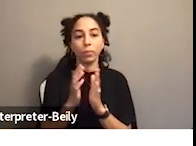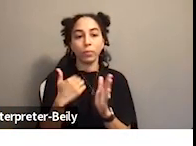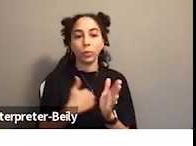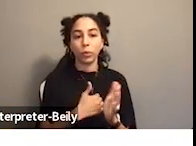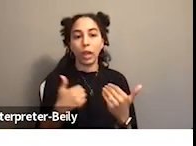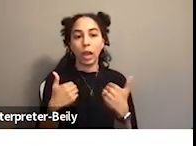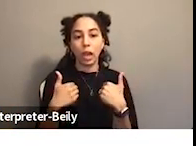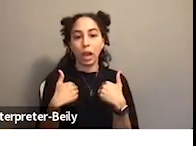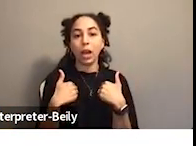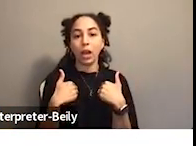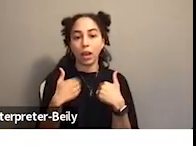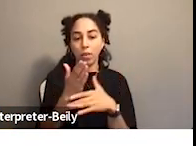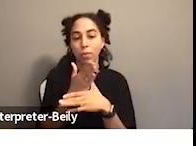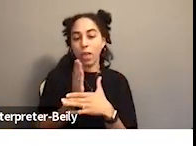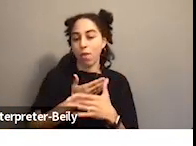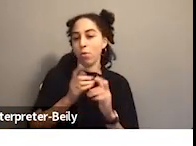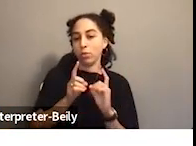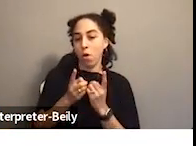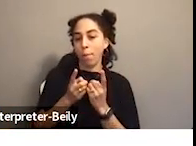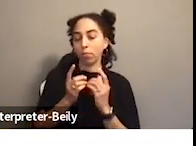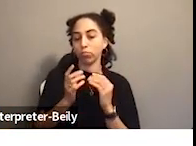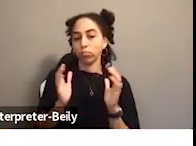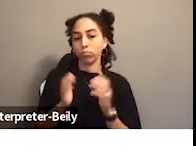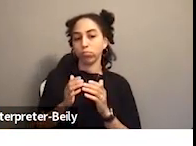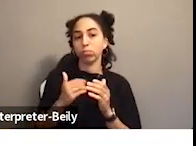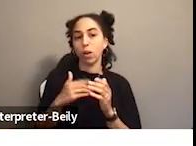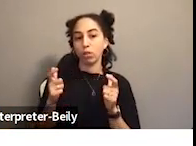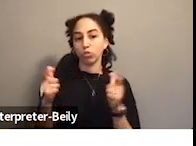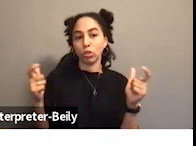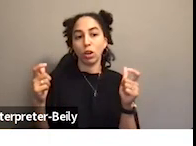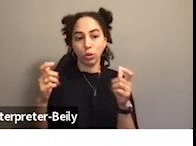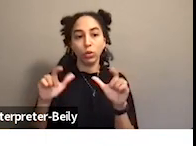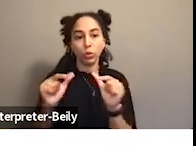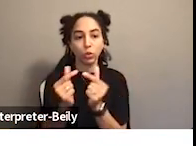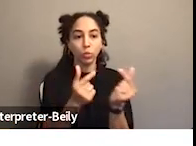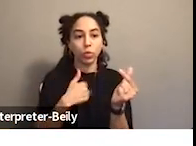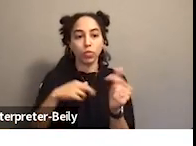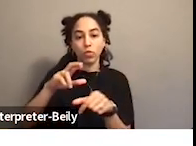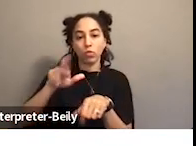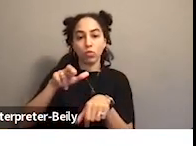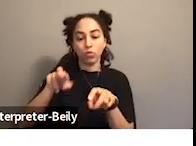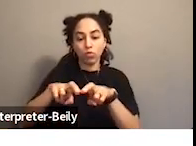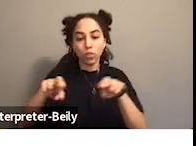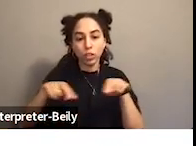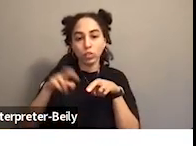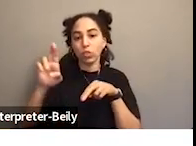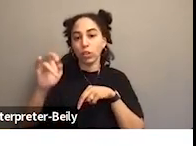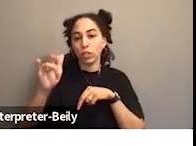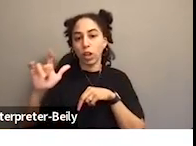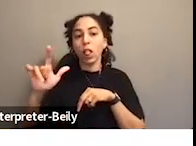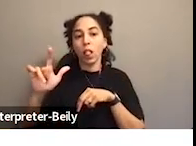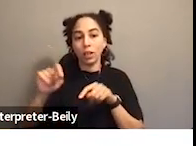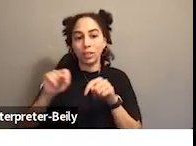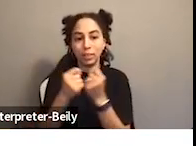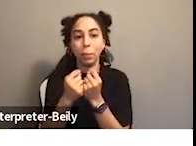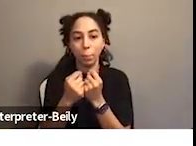have within our department a large group of regional team members. So most of our divisions have